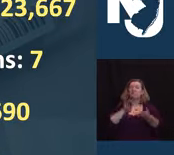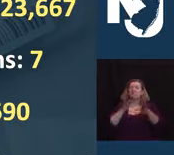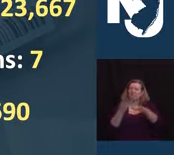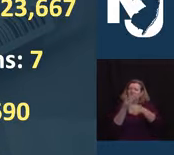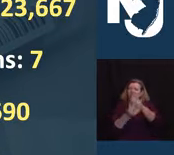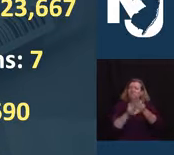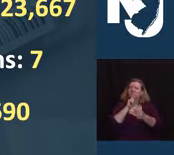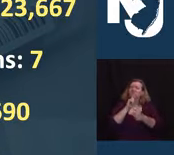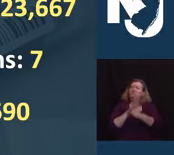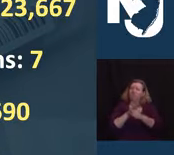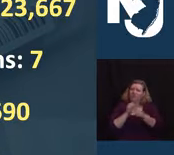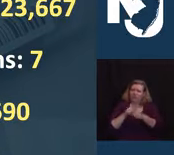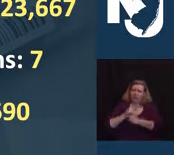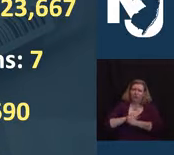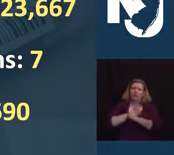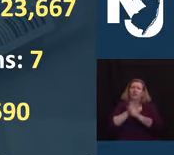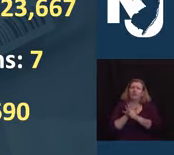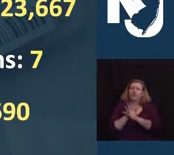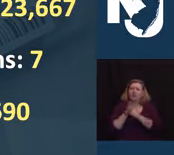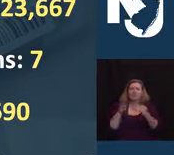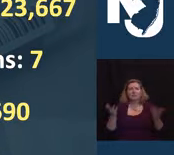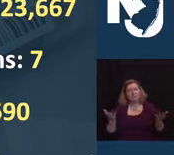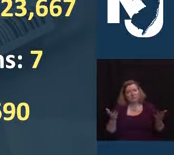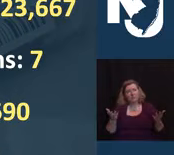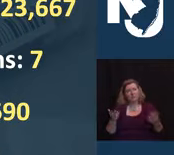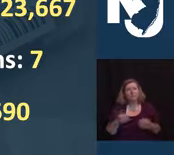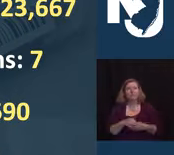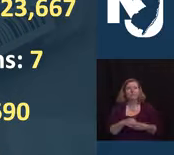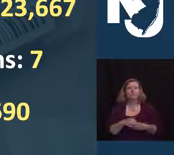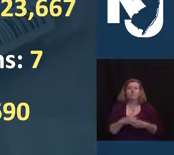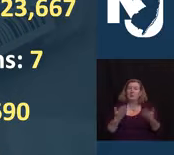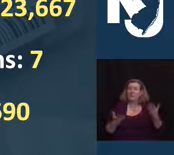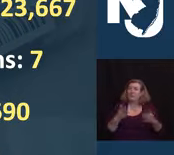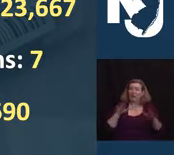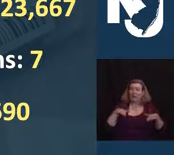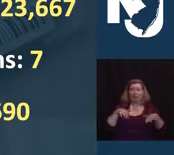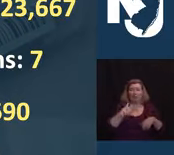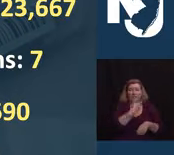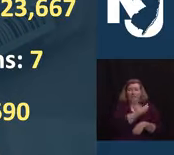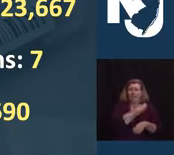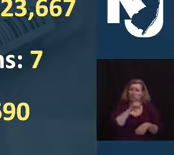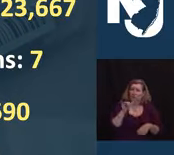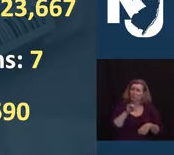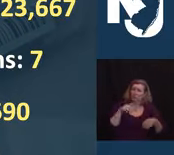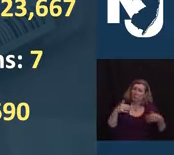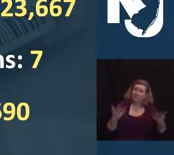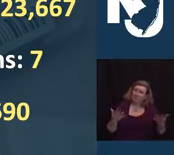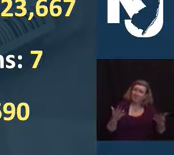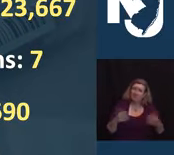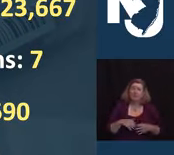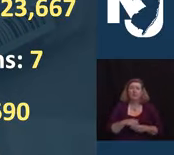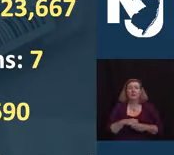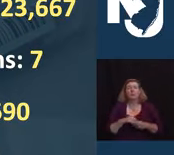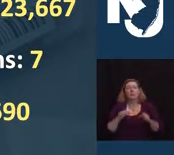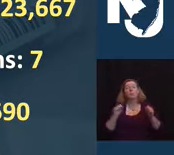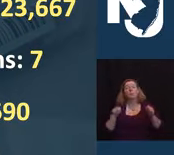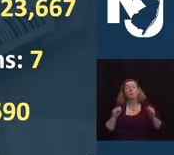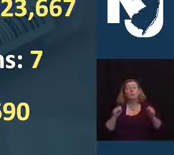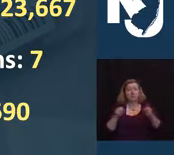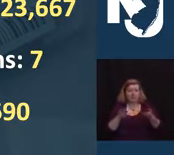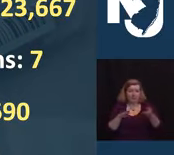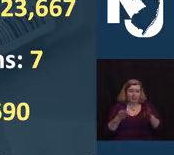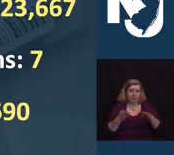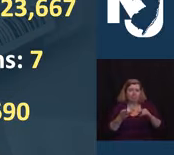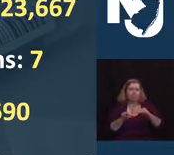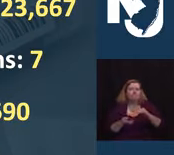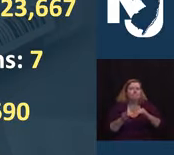should likely be seen through this lens. The number of probable deaths has increased by a net of 5 from last week,